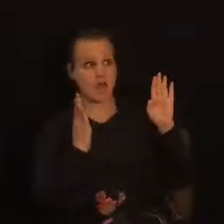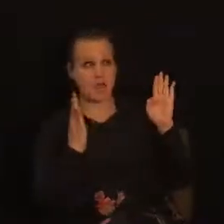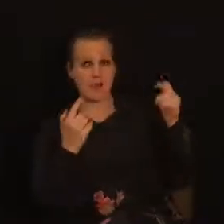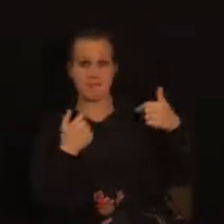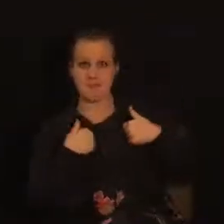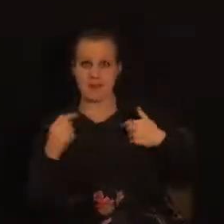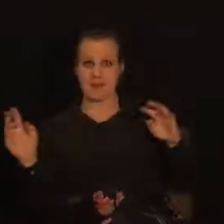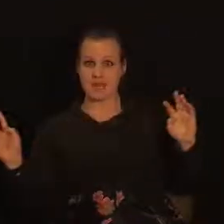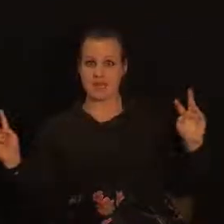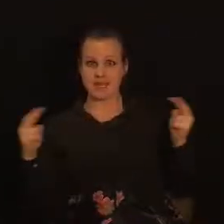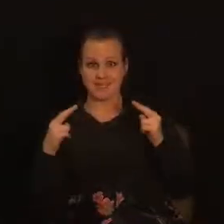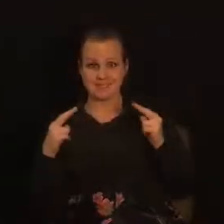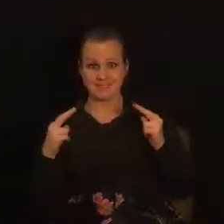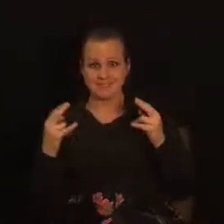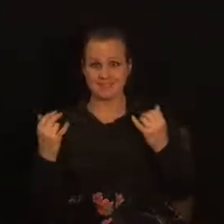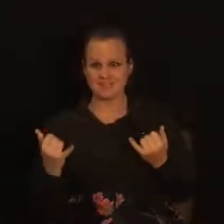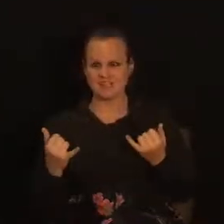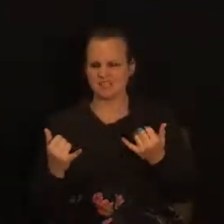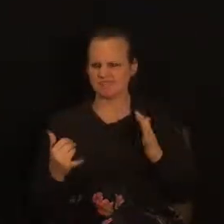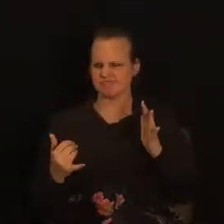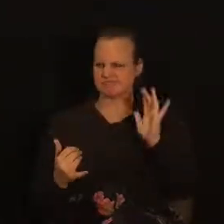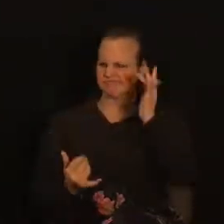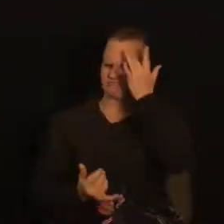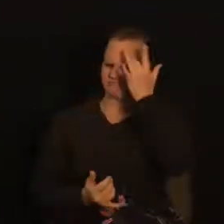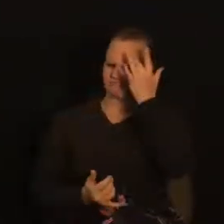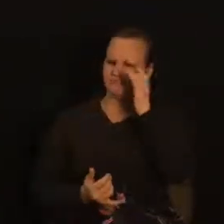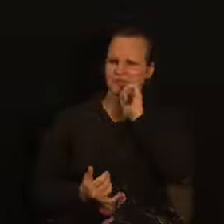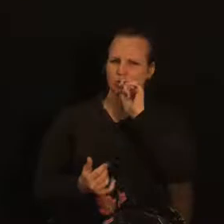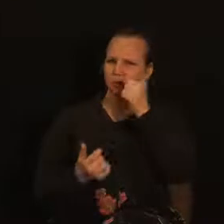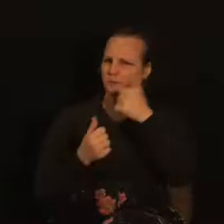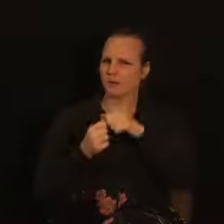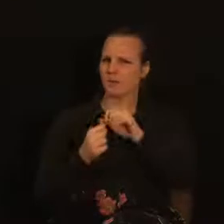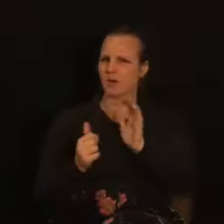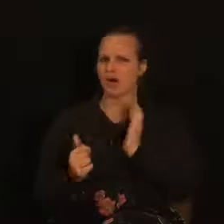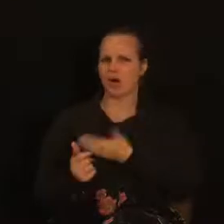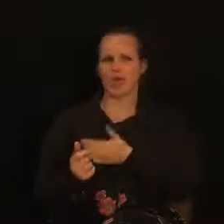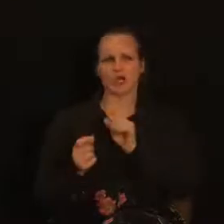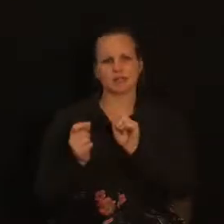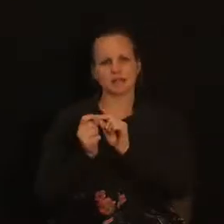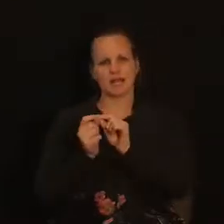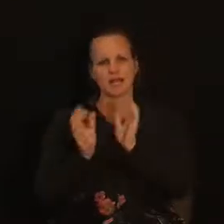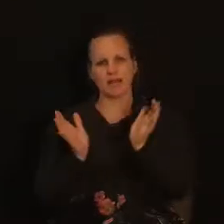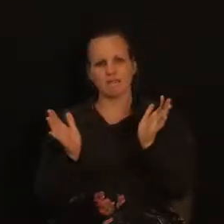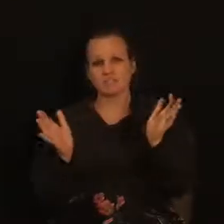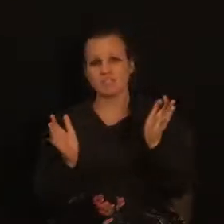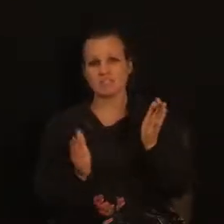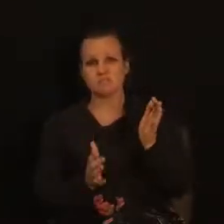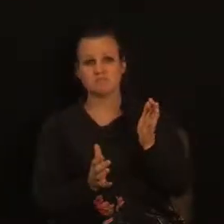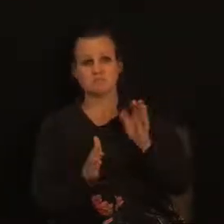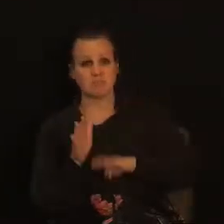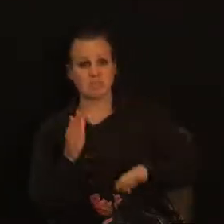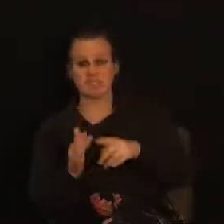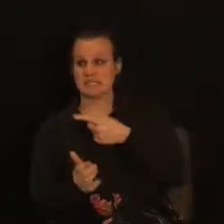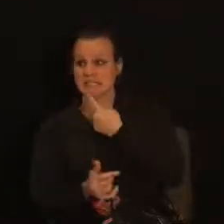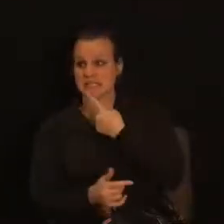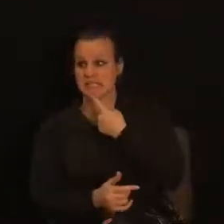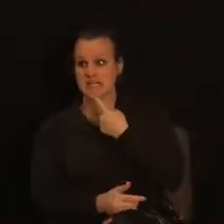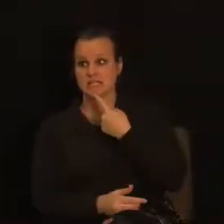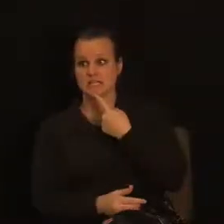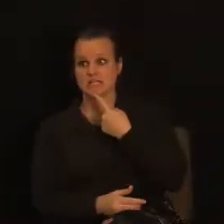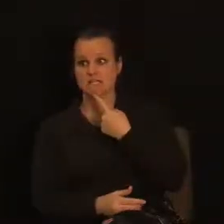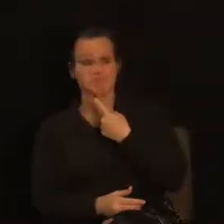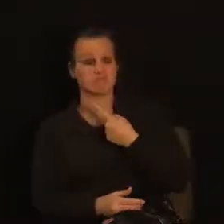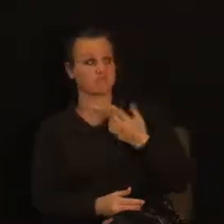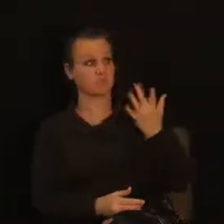him, and I don't remember our exact conversation. But basically, he tells me, well, why don't you read your Bible? And I'm like, well, I don't have it with. And he's like, well, I guess you should